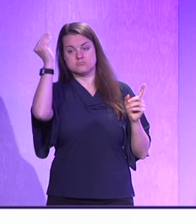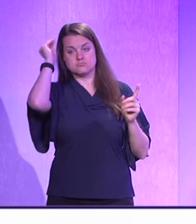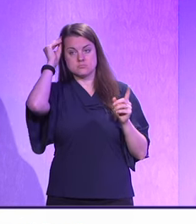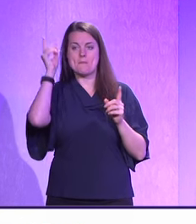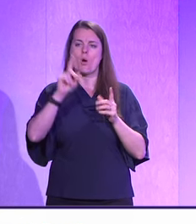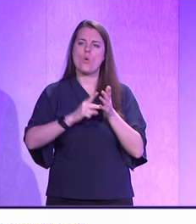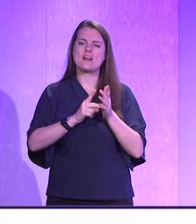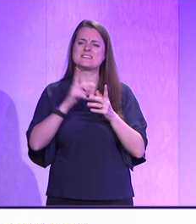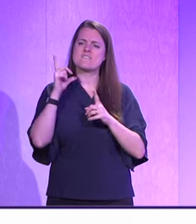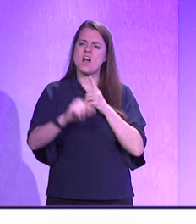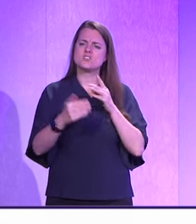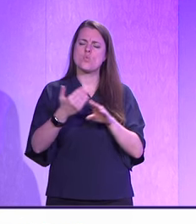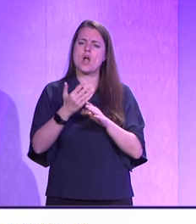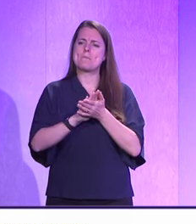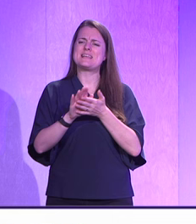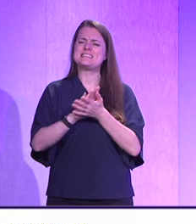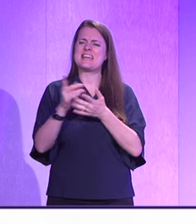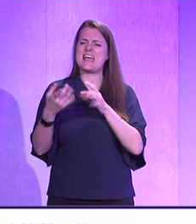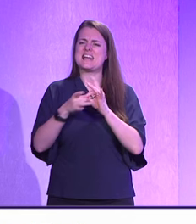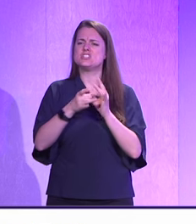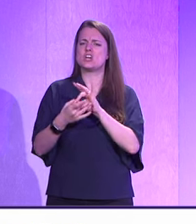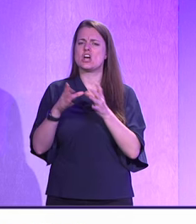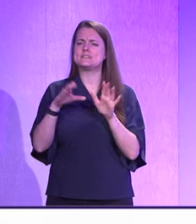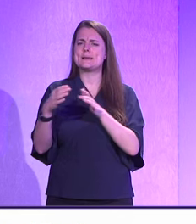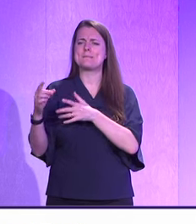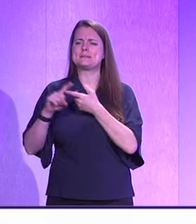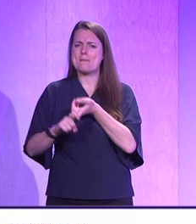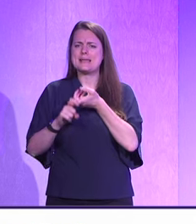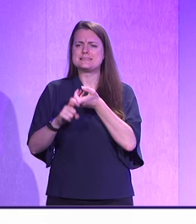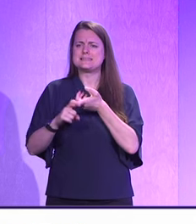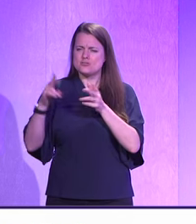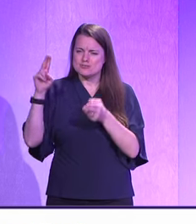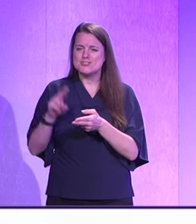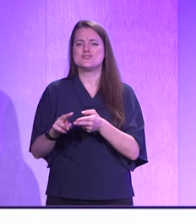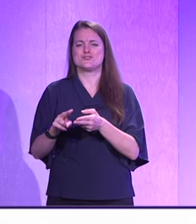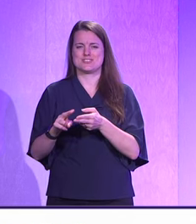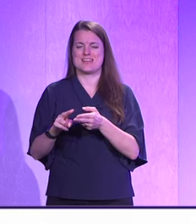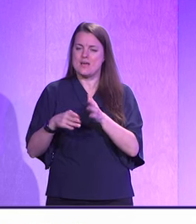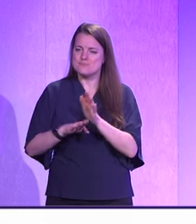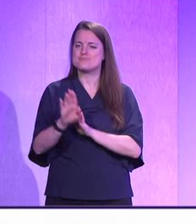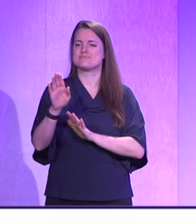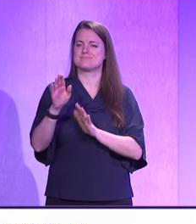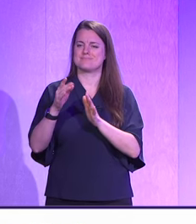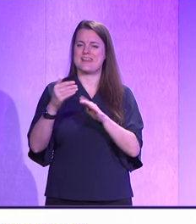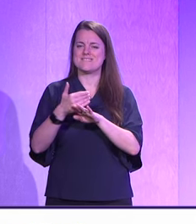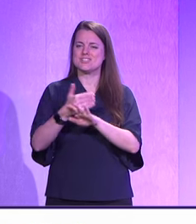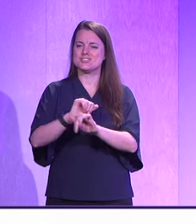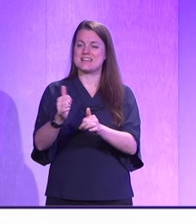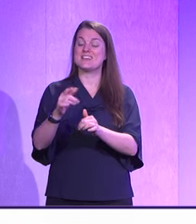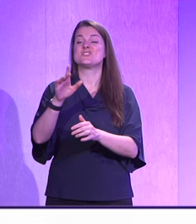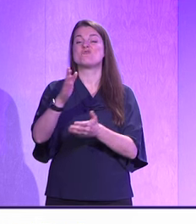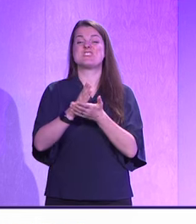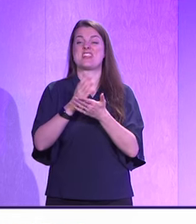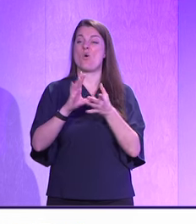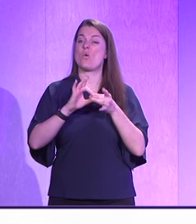fast flow helps us to remove inter-team dependencies, improving financial efficiency and time to value. One of the things that is